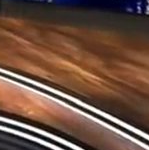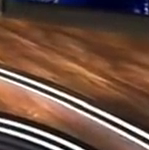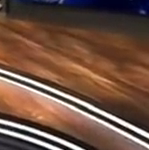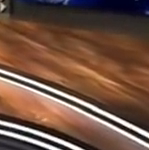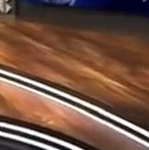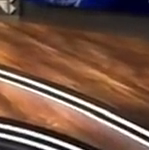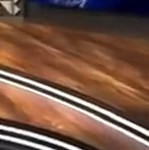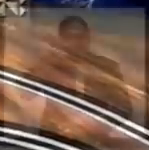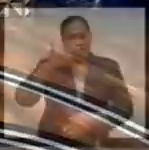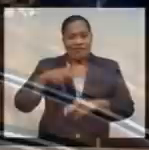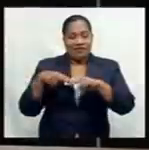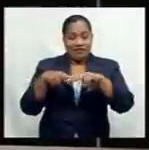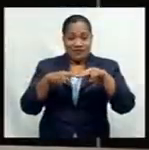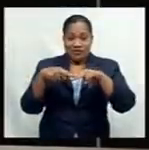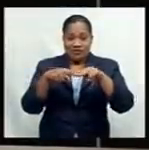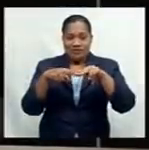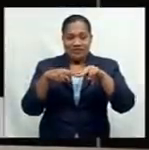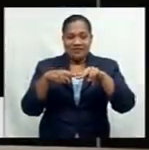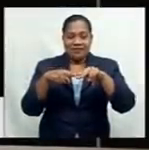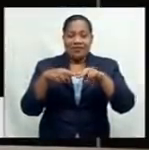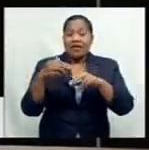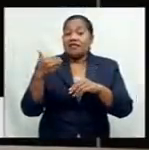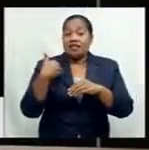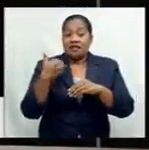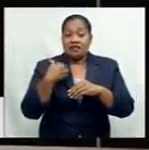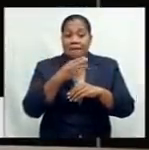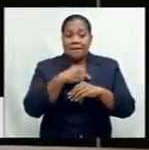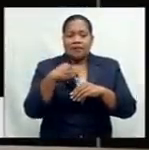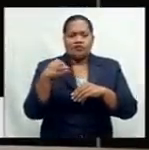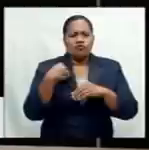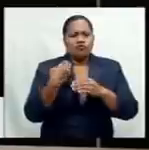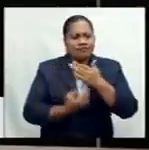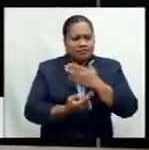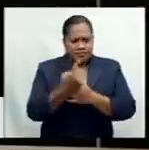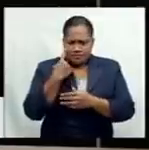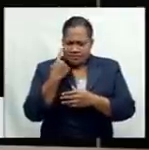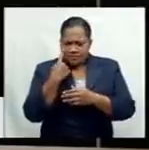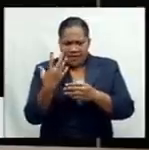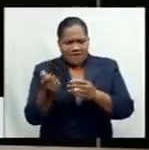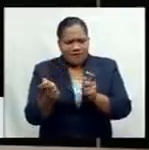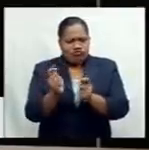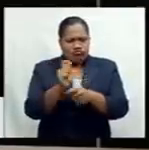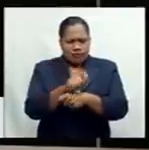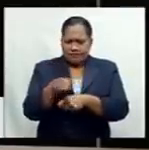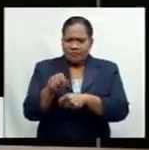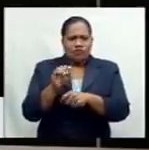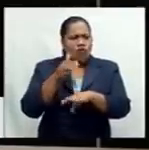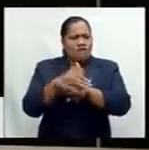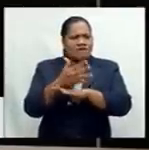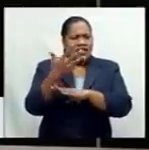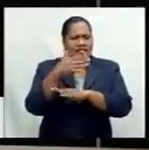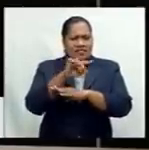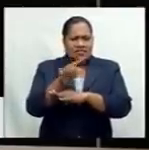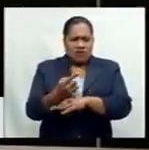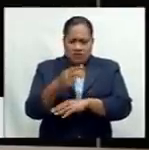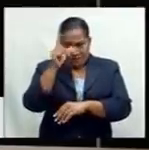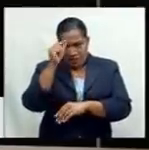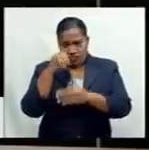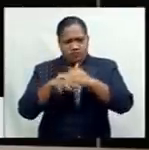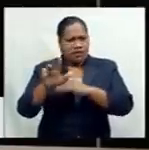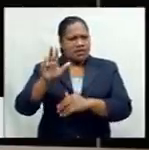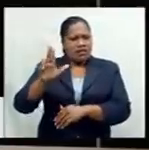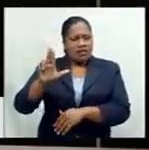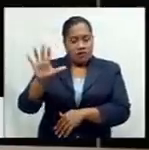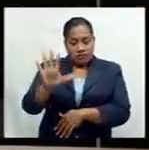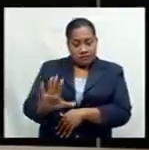Good evening, Fiji. The Health Ministry has noted a change in response from over 9,000 Fijians in the Lao group who are